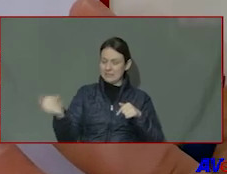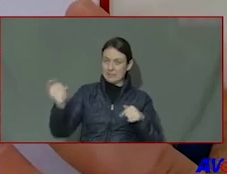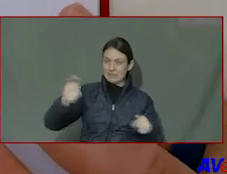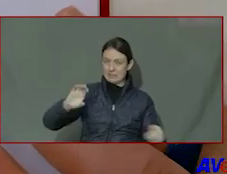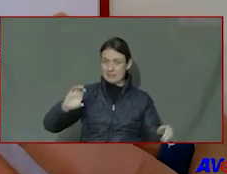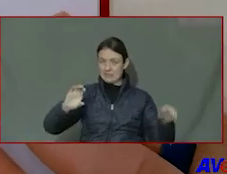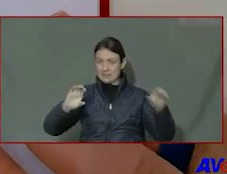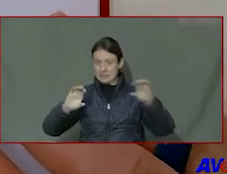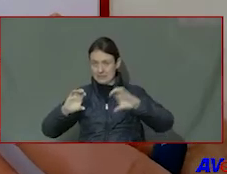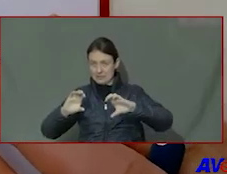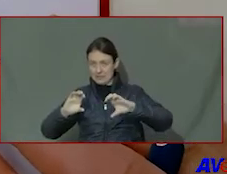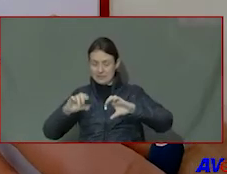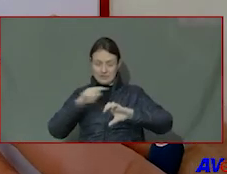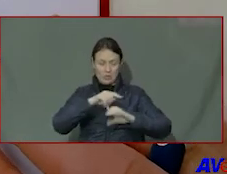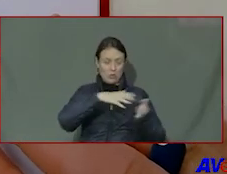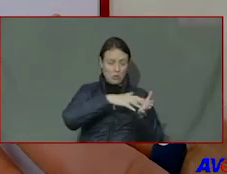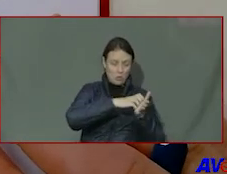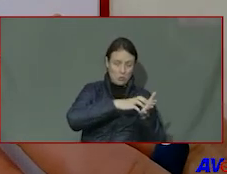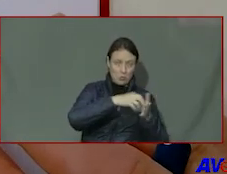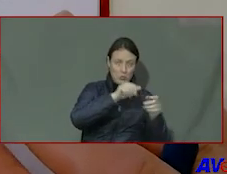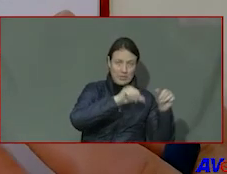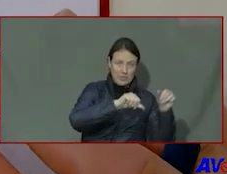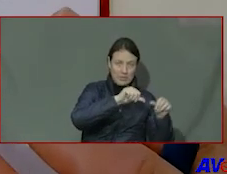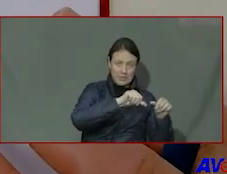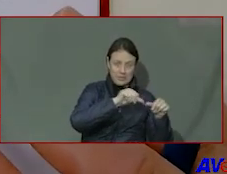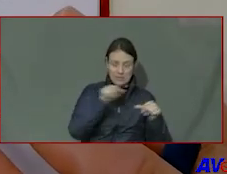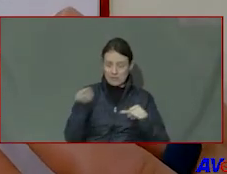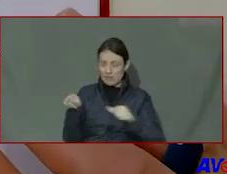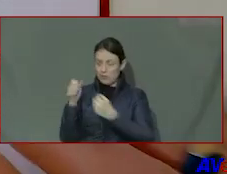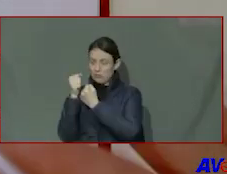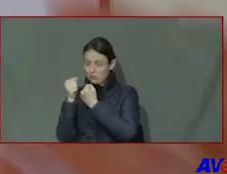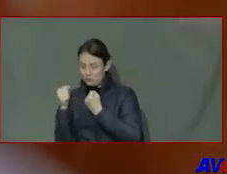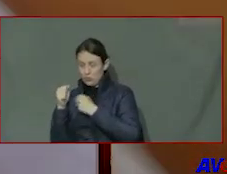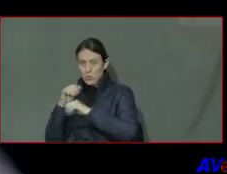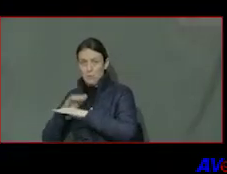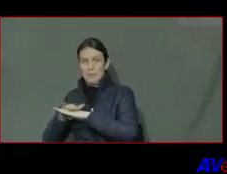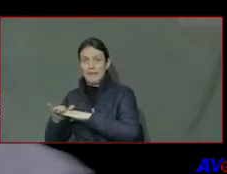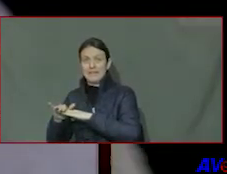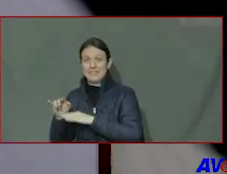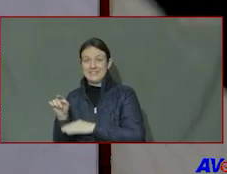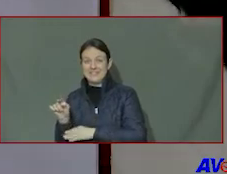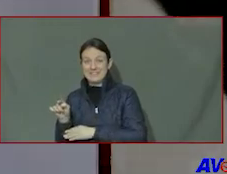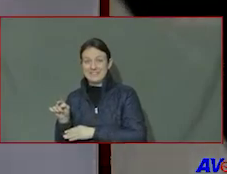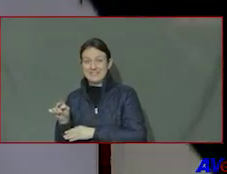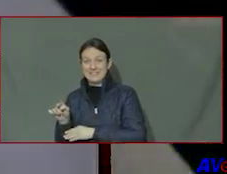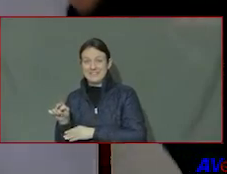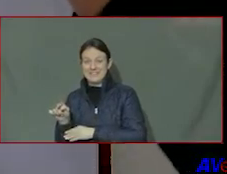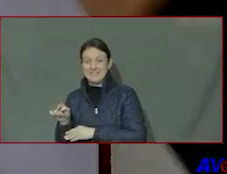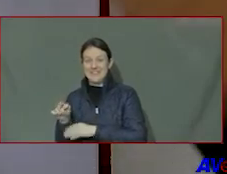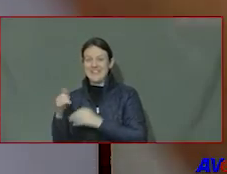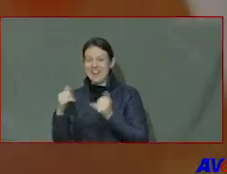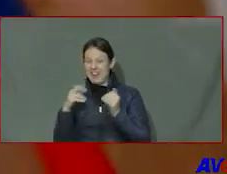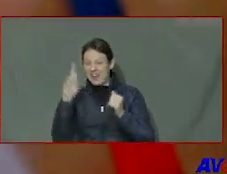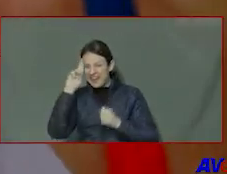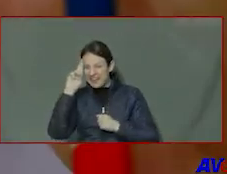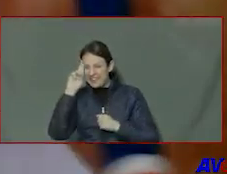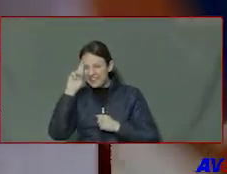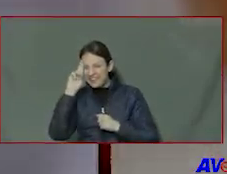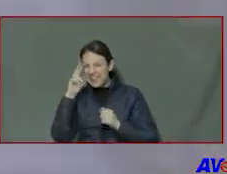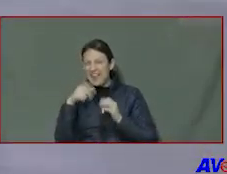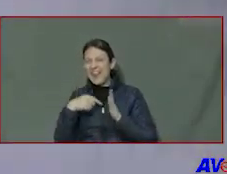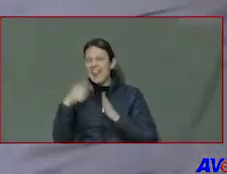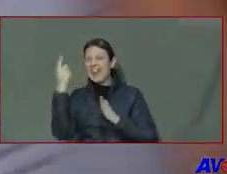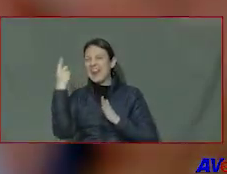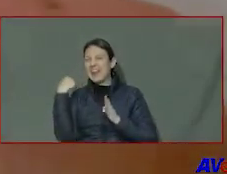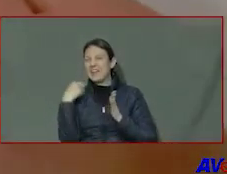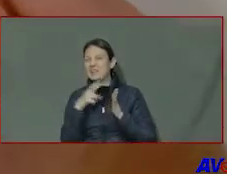a weak acid and a strong base. So if we go to our notes,